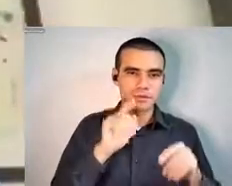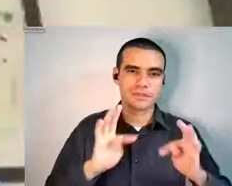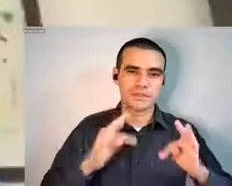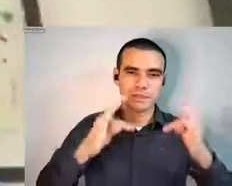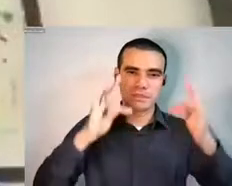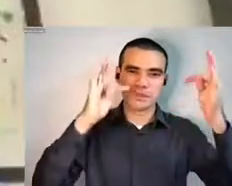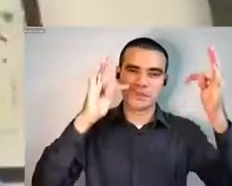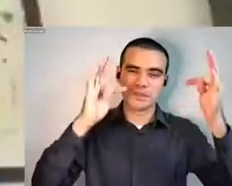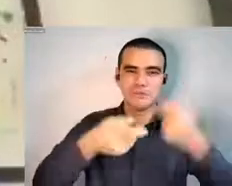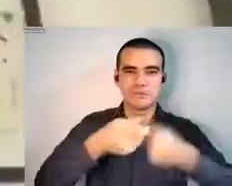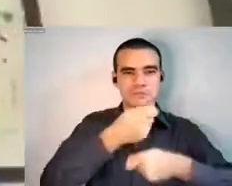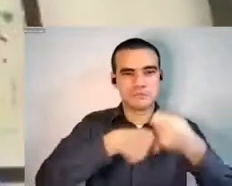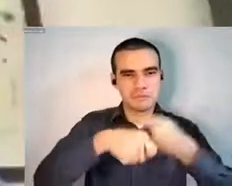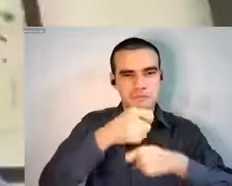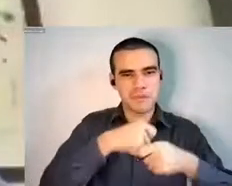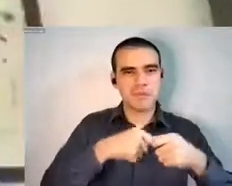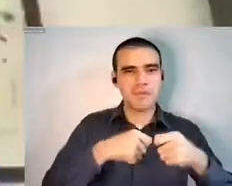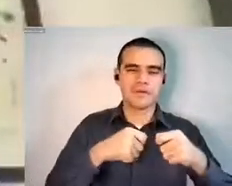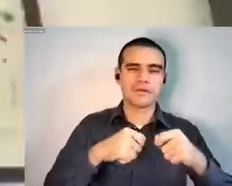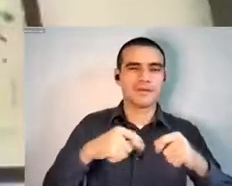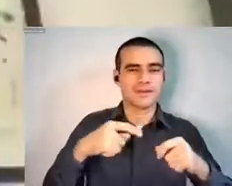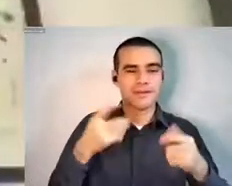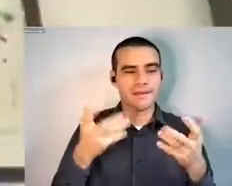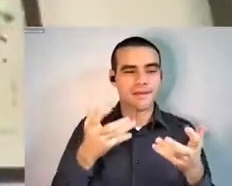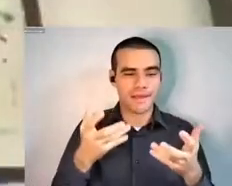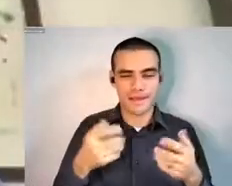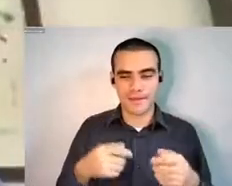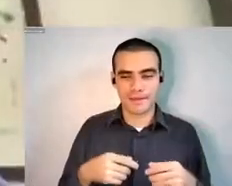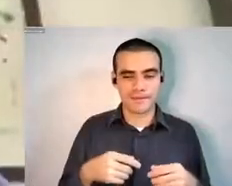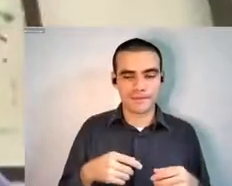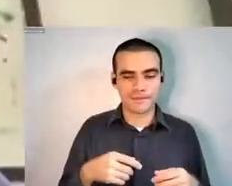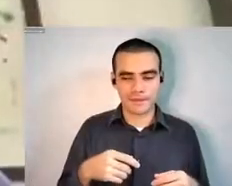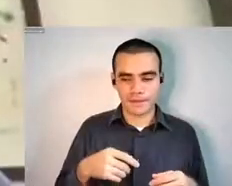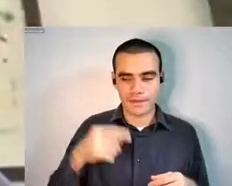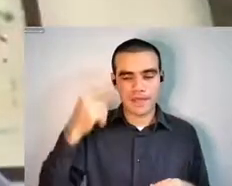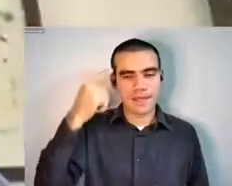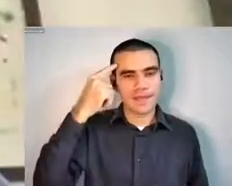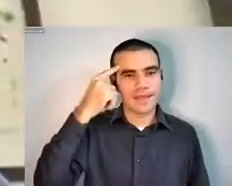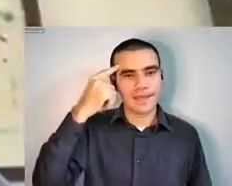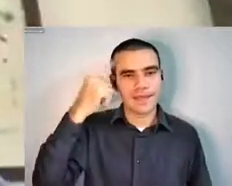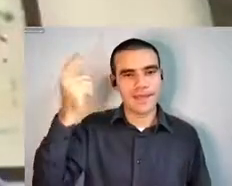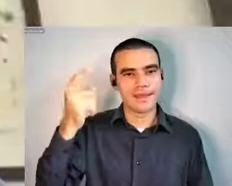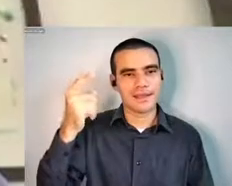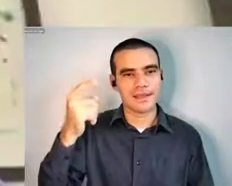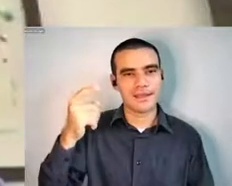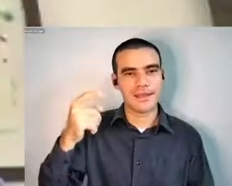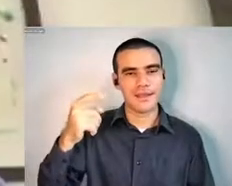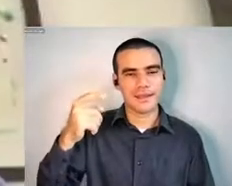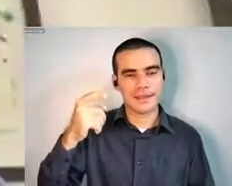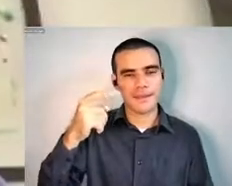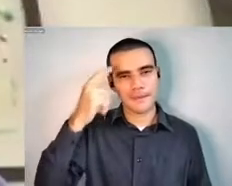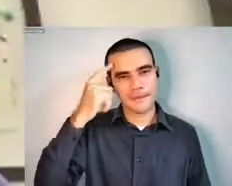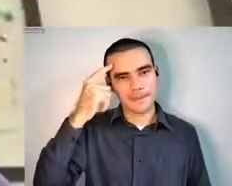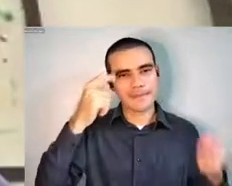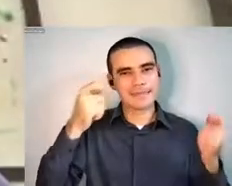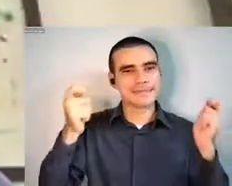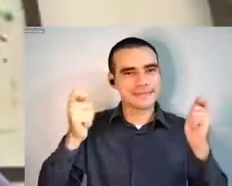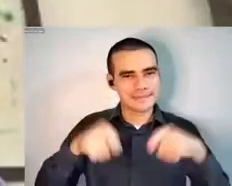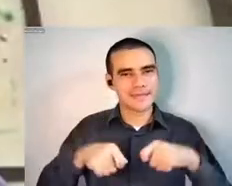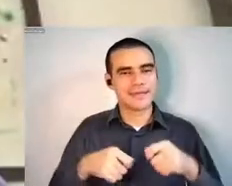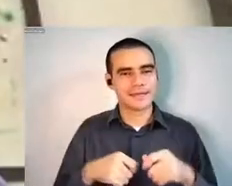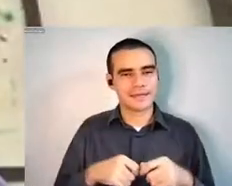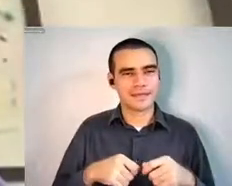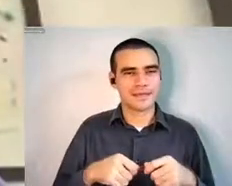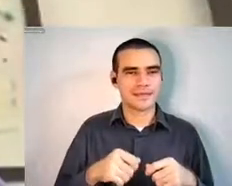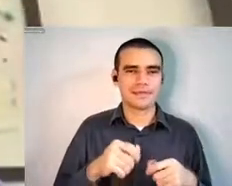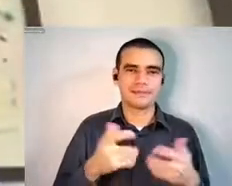the electronic technology world. And this is what they desire. They couldn't see yet the possibility that we